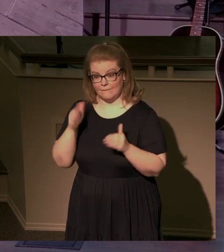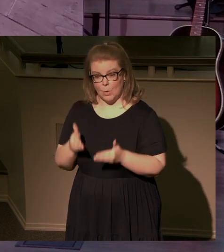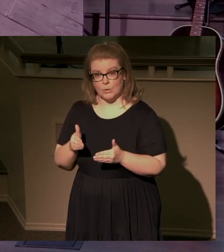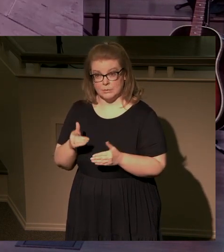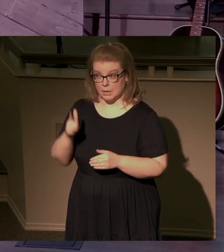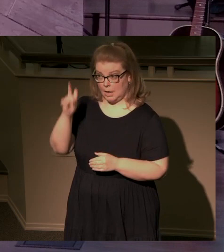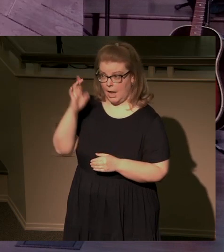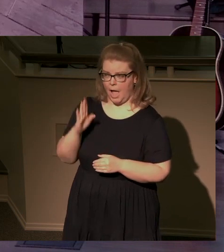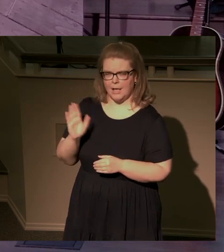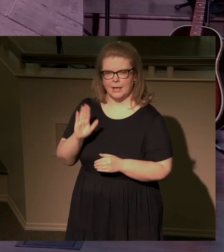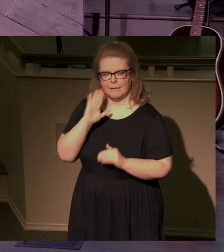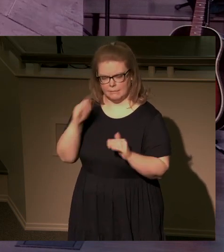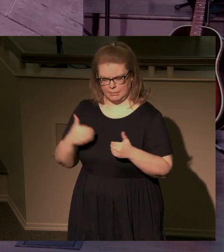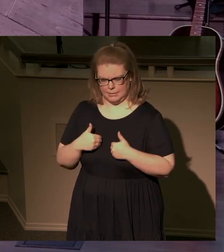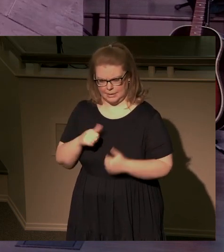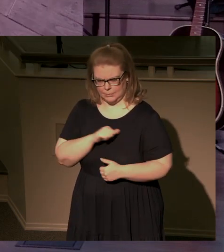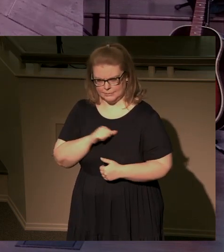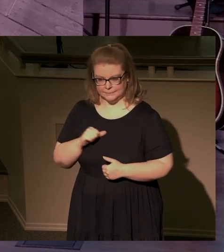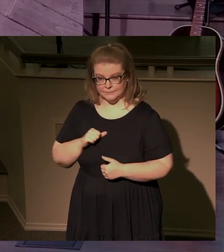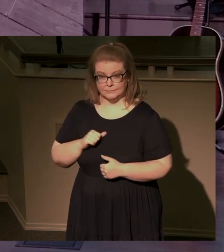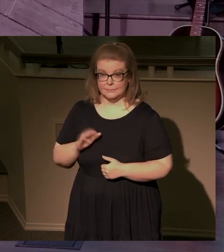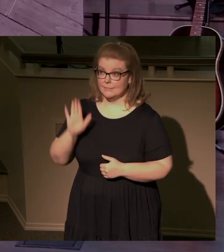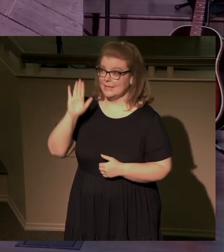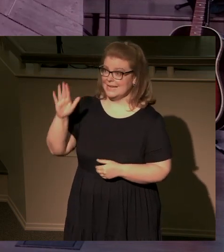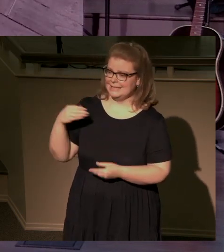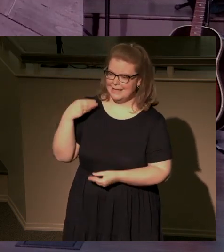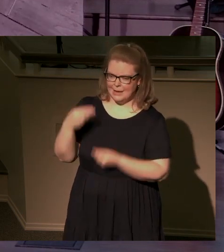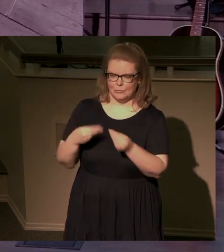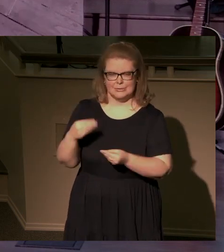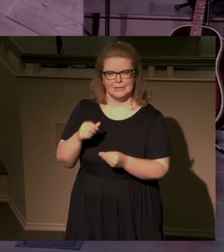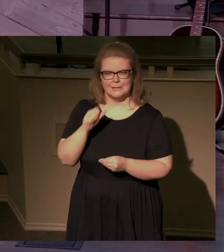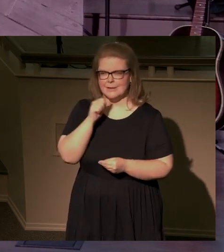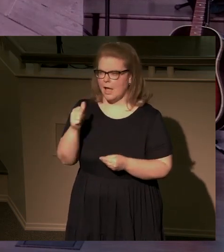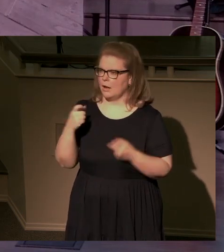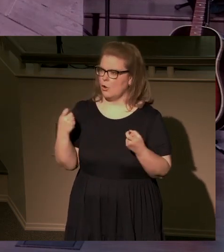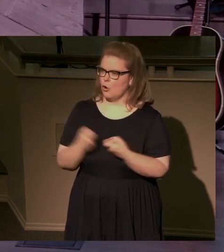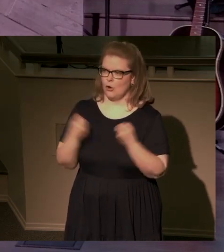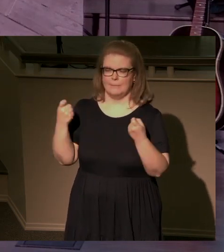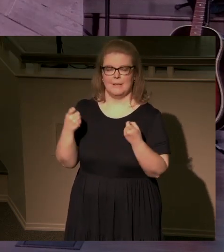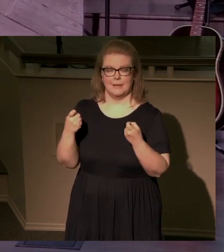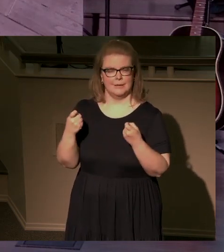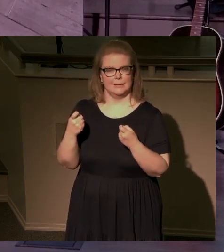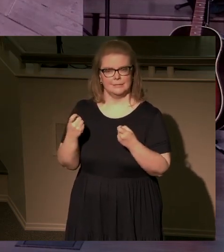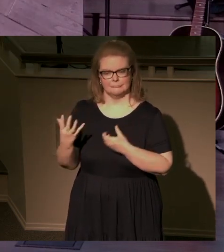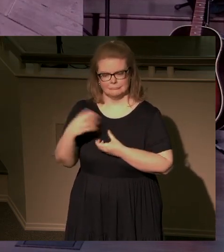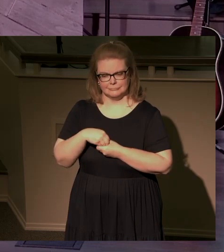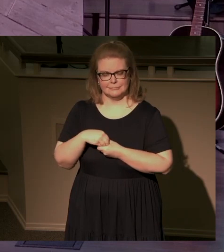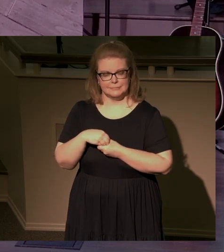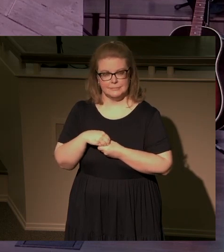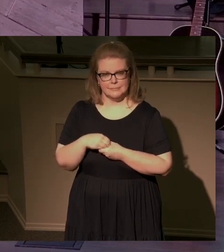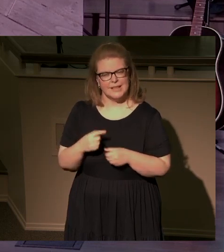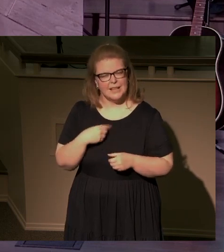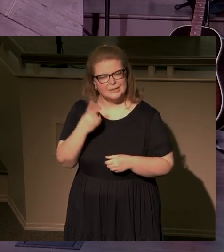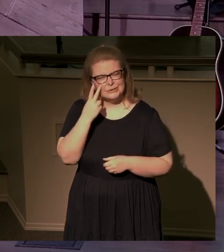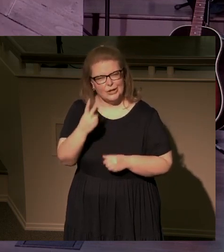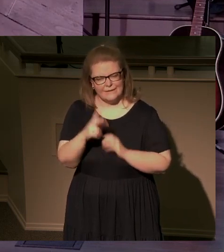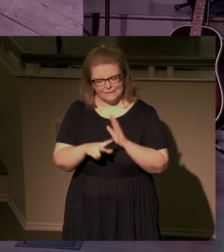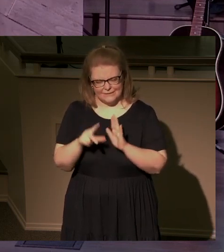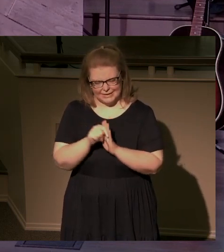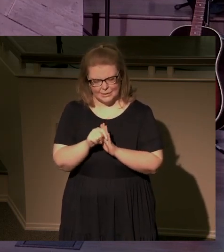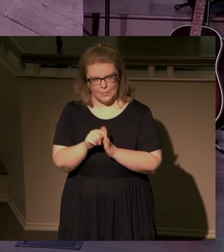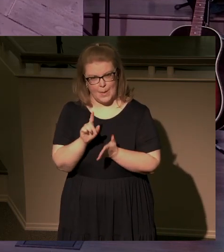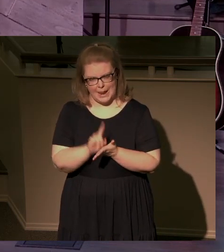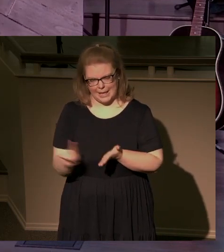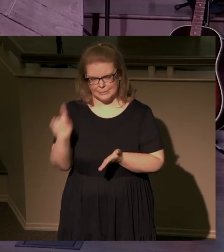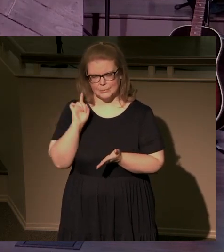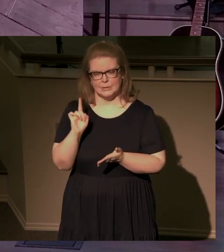God's heritage is non-native to us. I saw this video last week, and it was a video of a